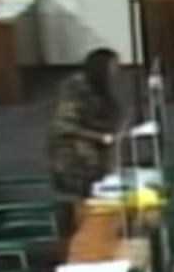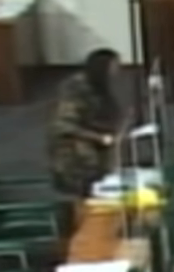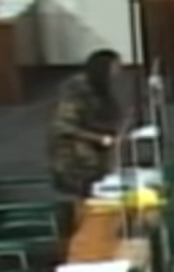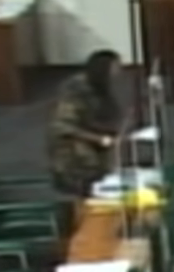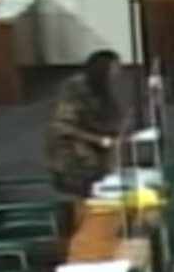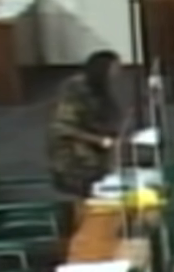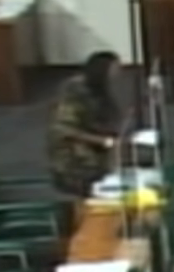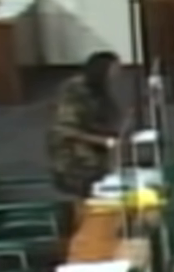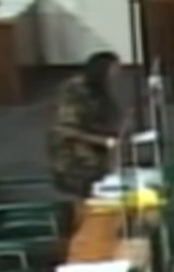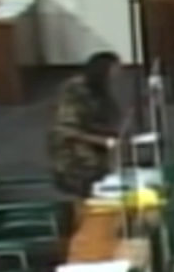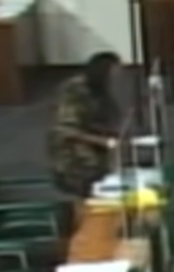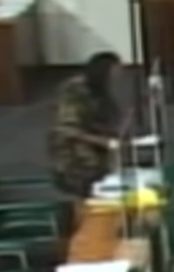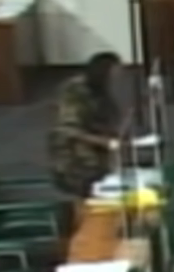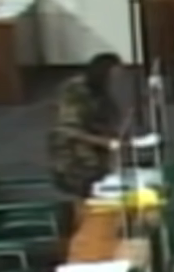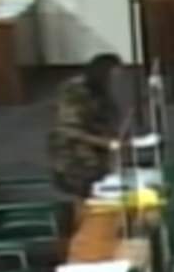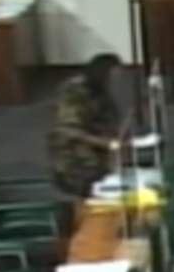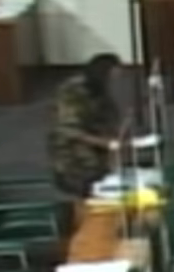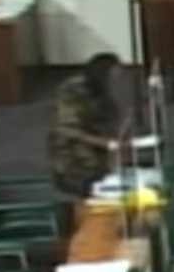Members,